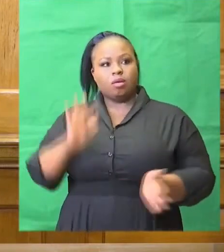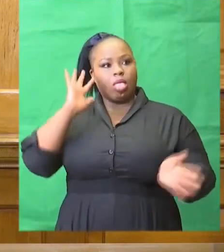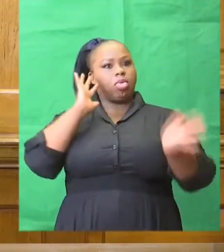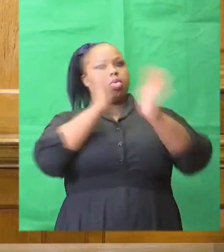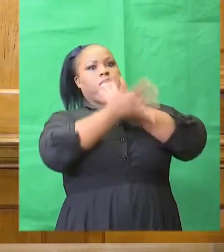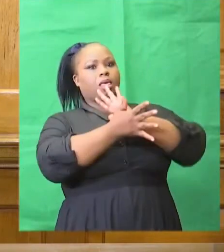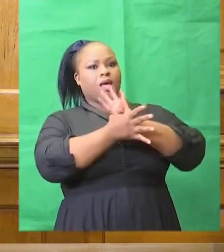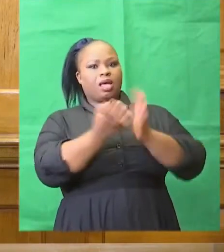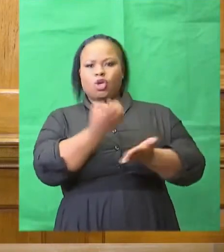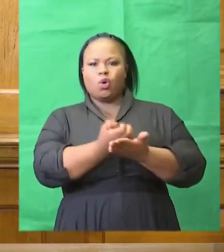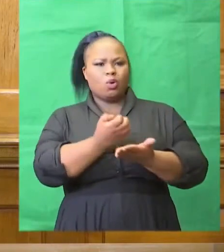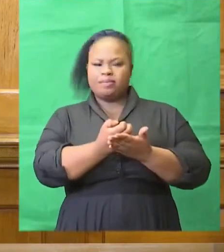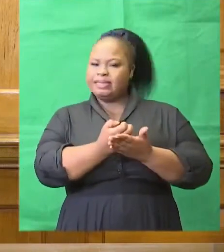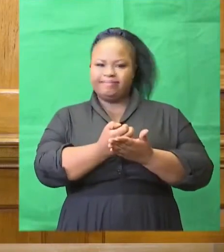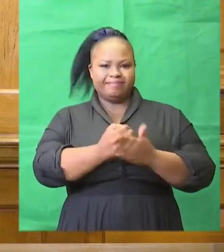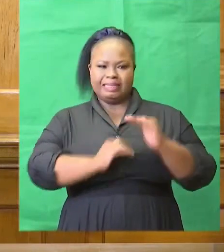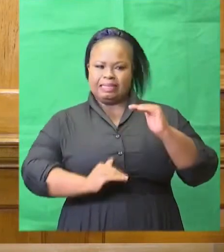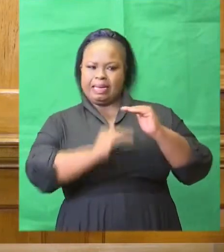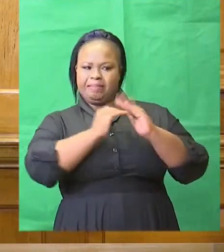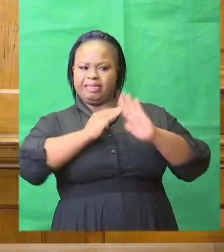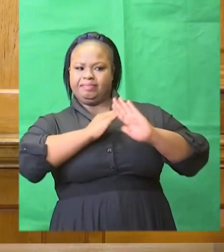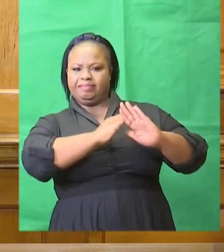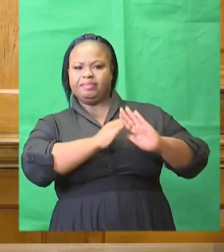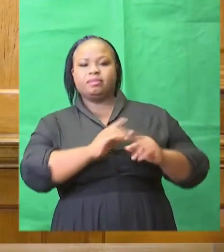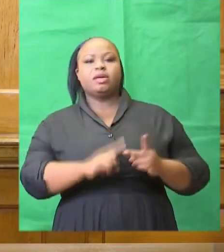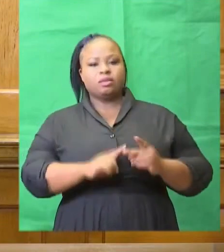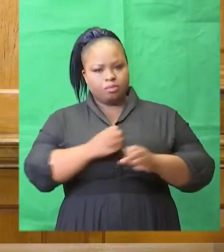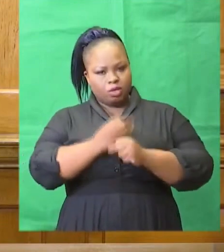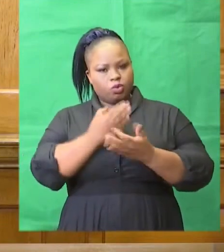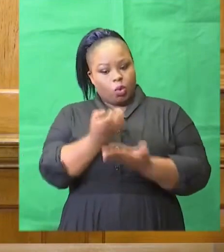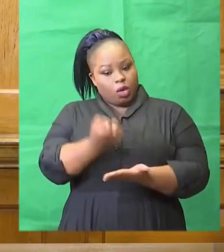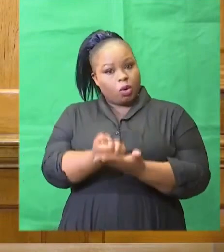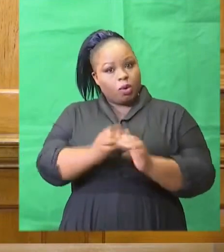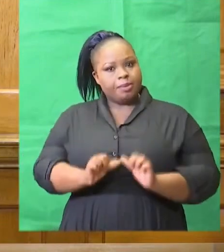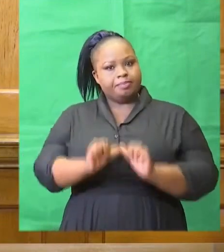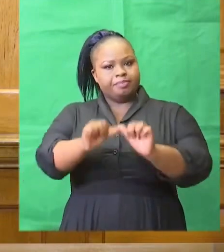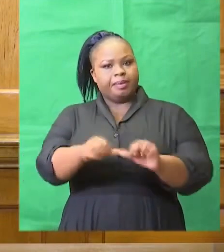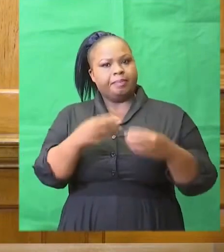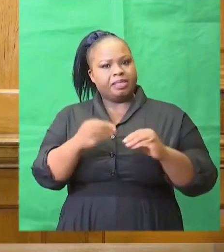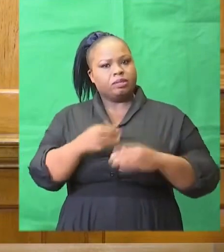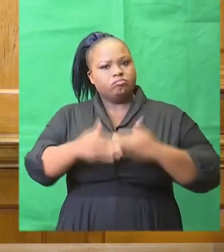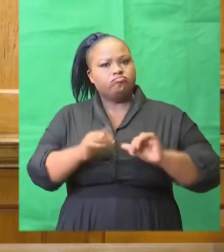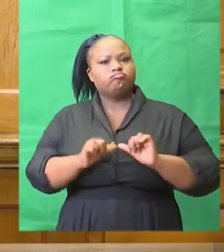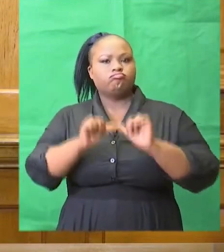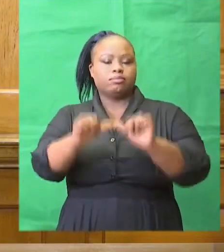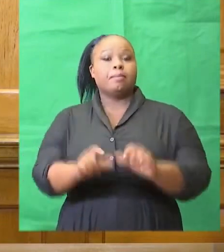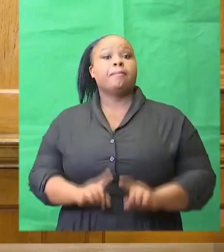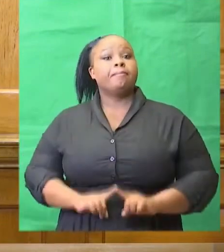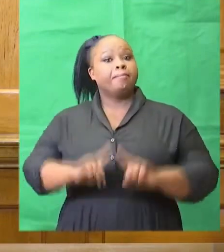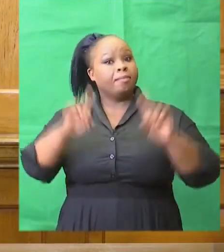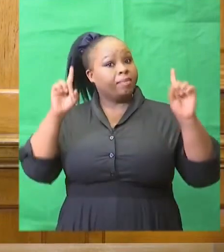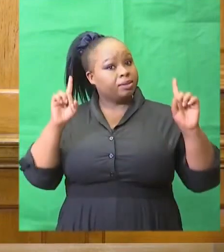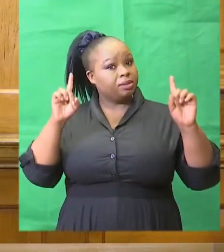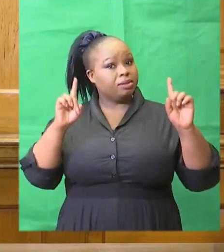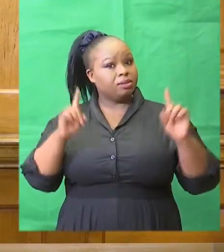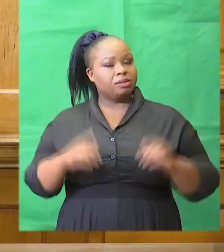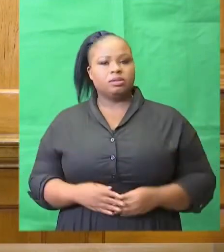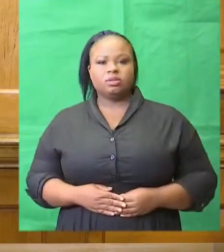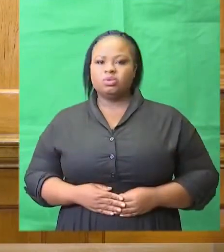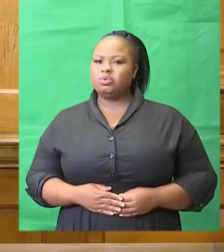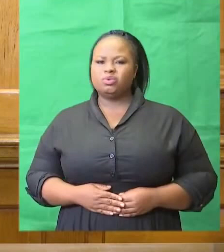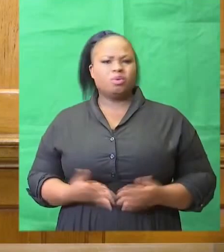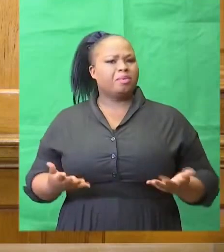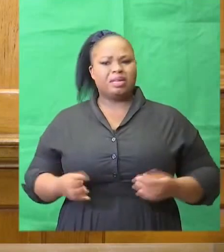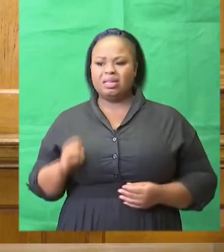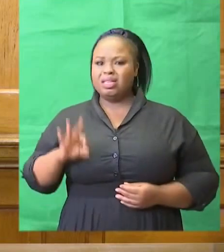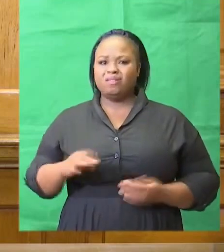to the economy and ensuring continuity. However, this approach will not be sustainable